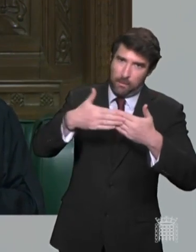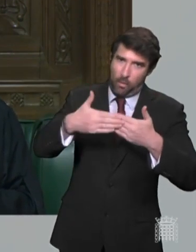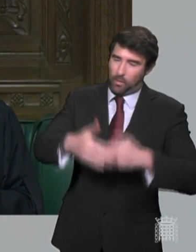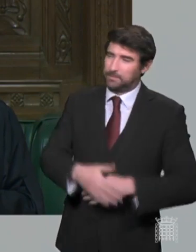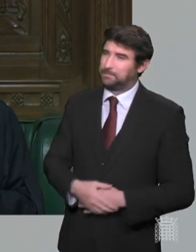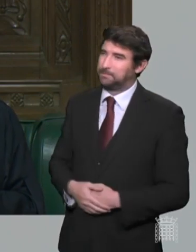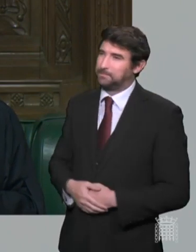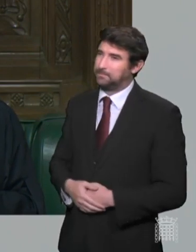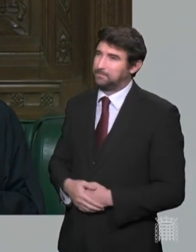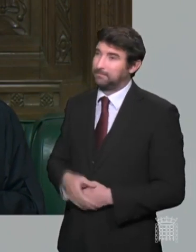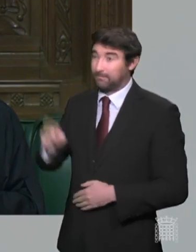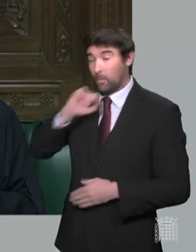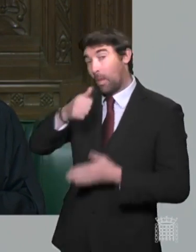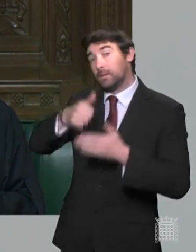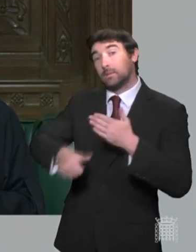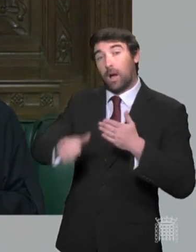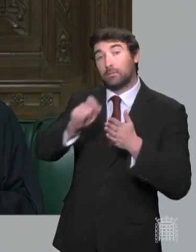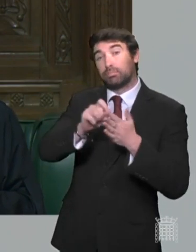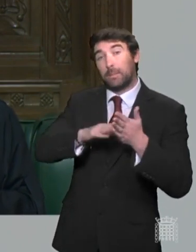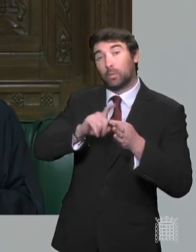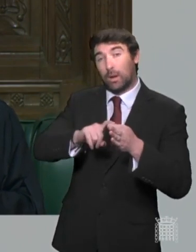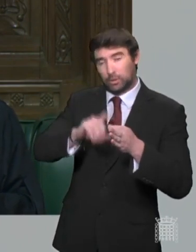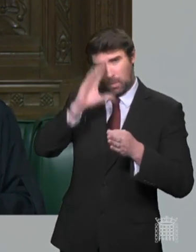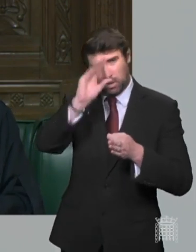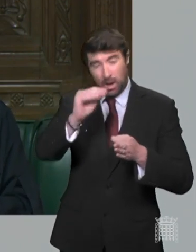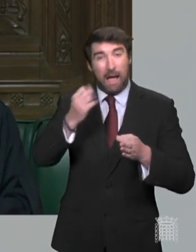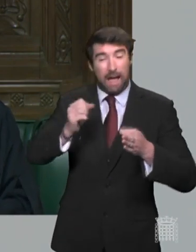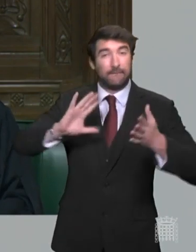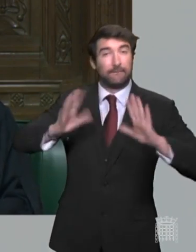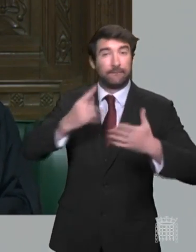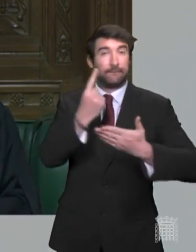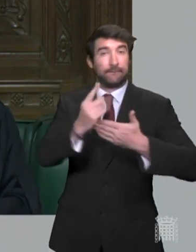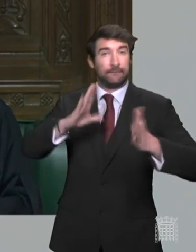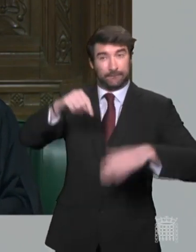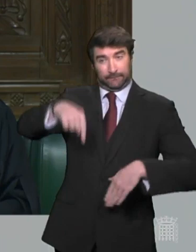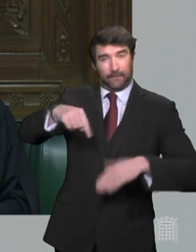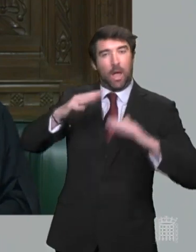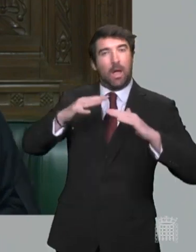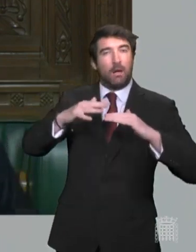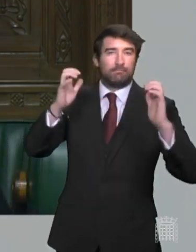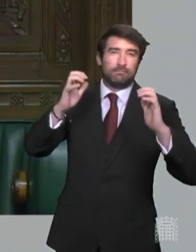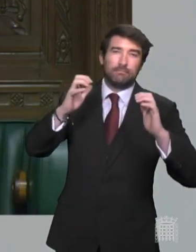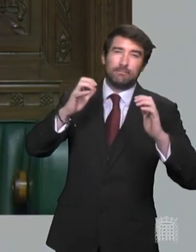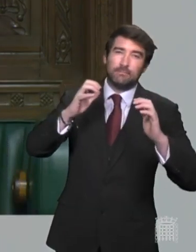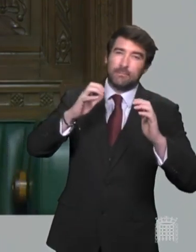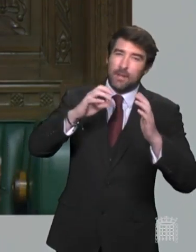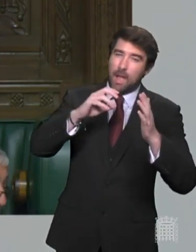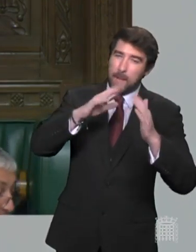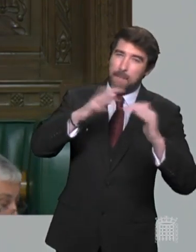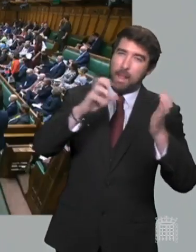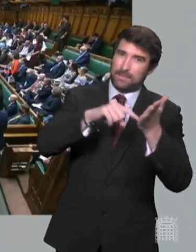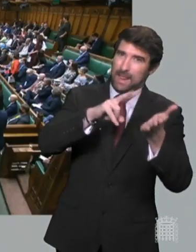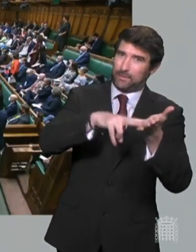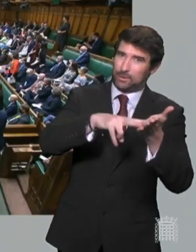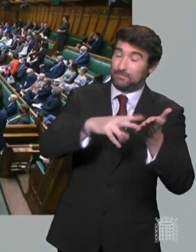proceedings is available to watch on the Parliament Live TV. We now come to Prime Minister's questions. Prime Minister!